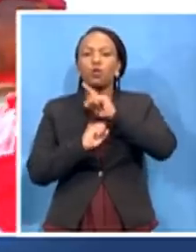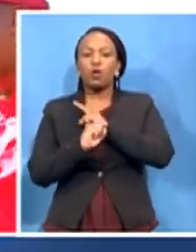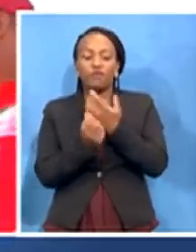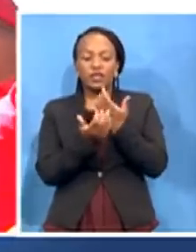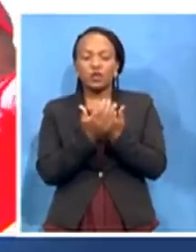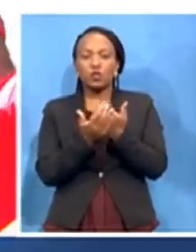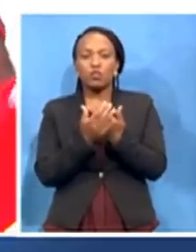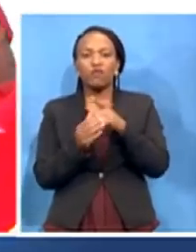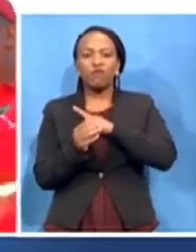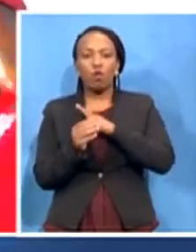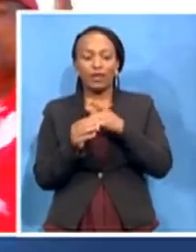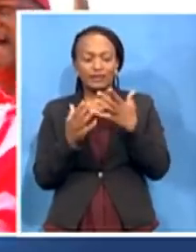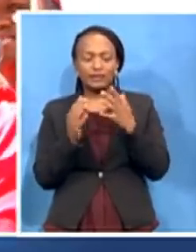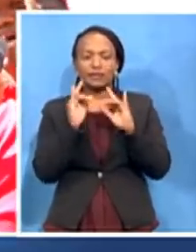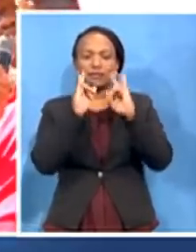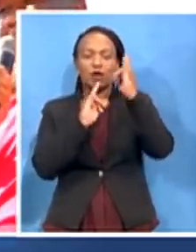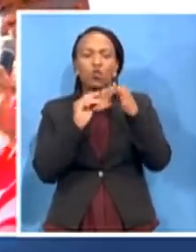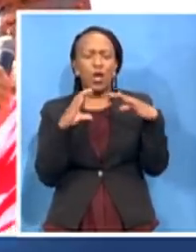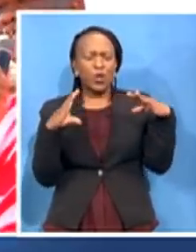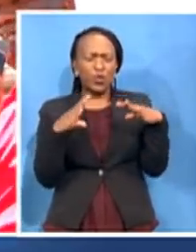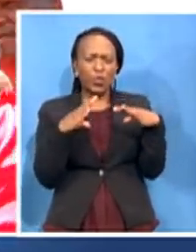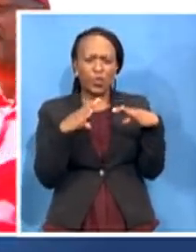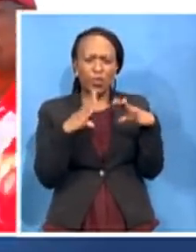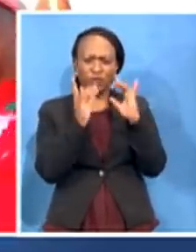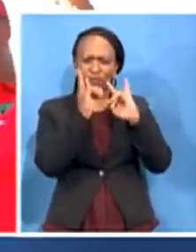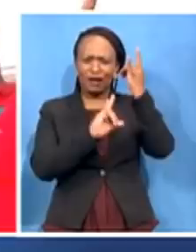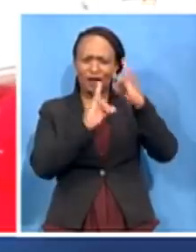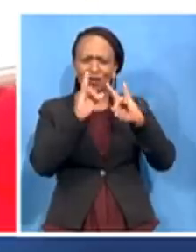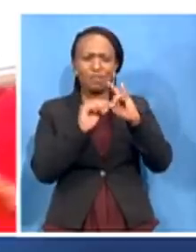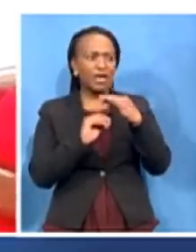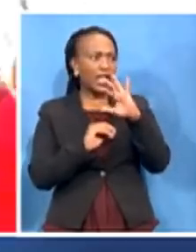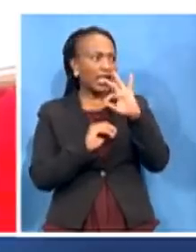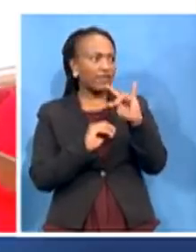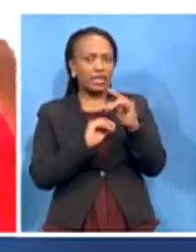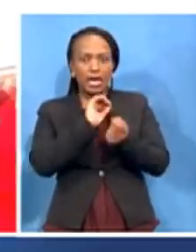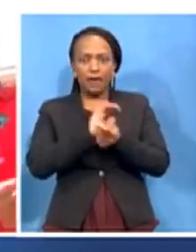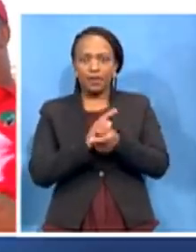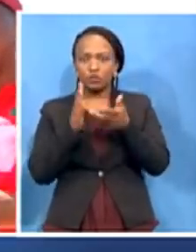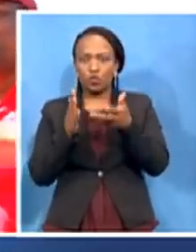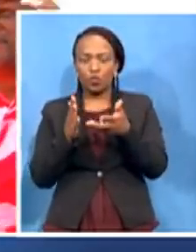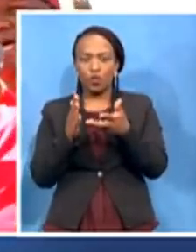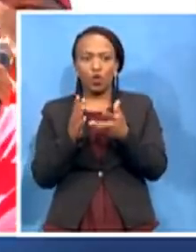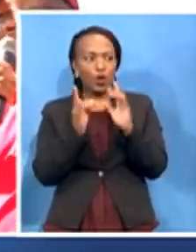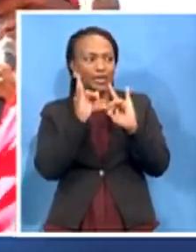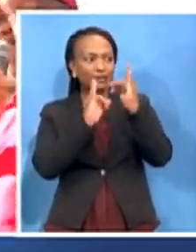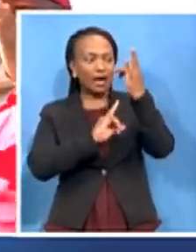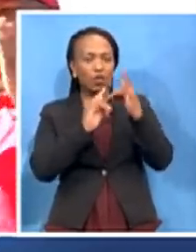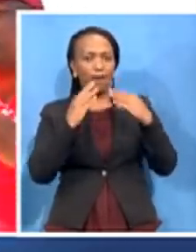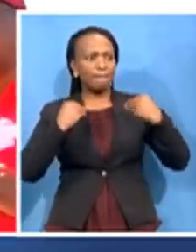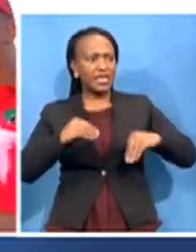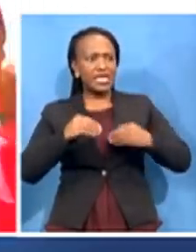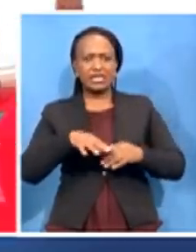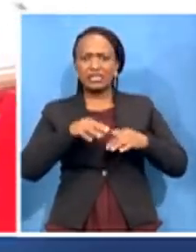small town. It's not every day that this town is busy and people